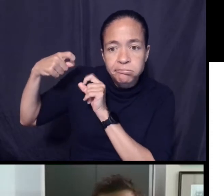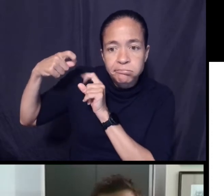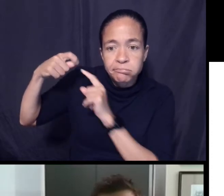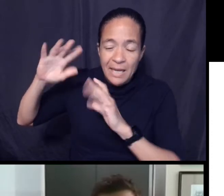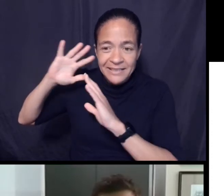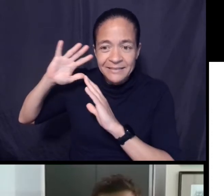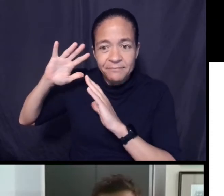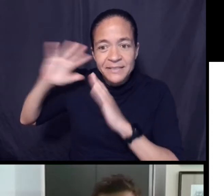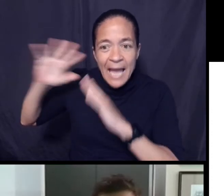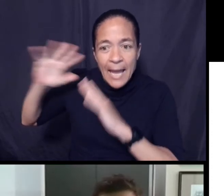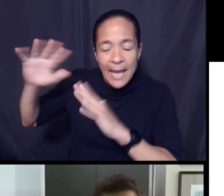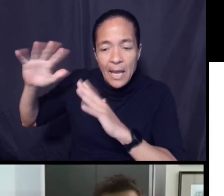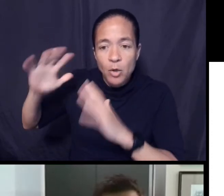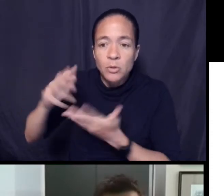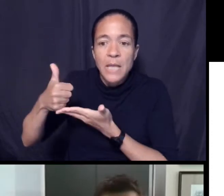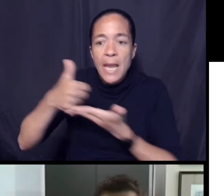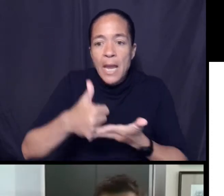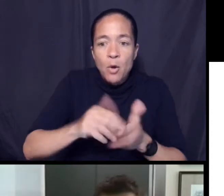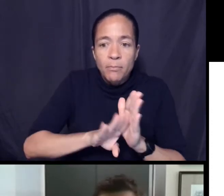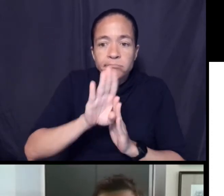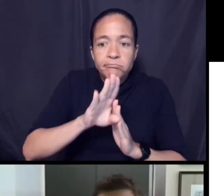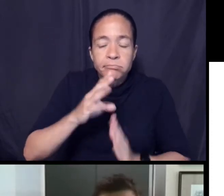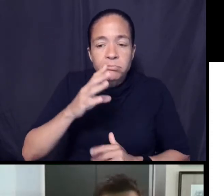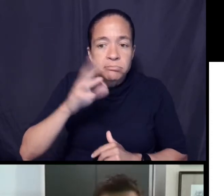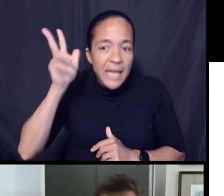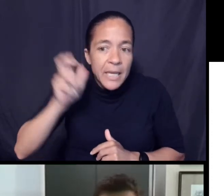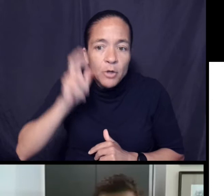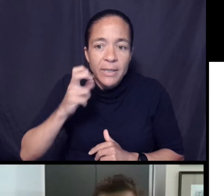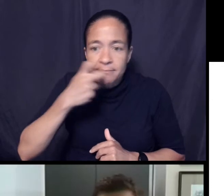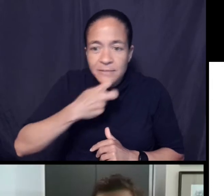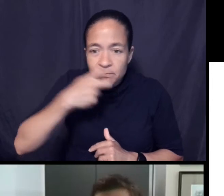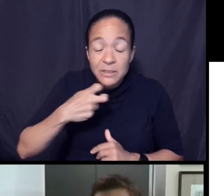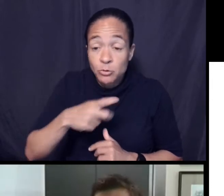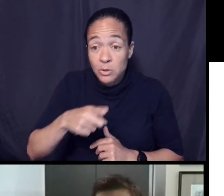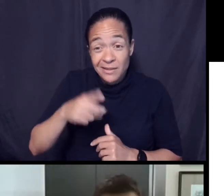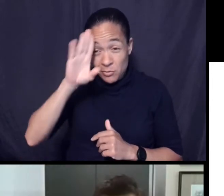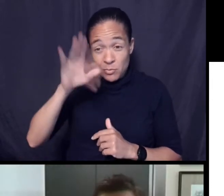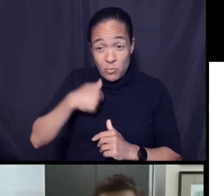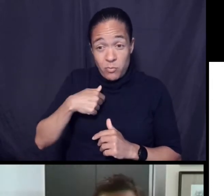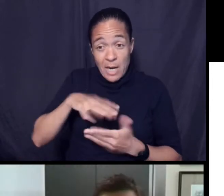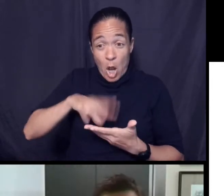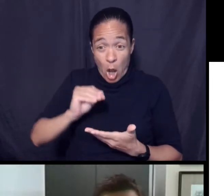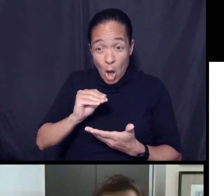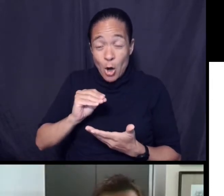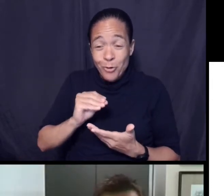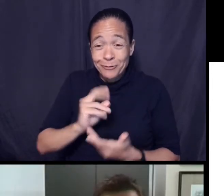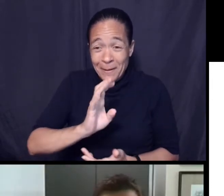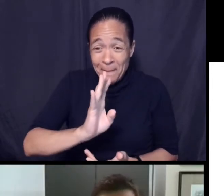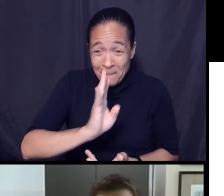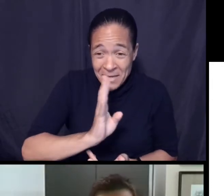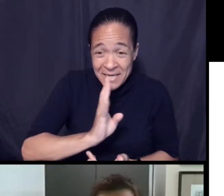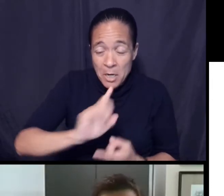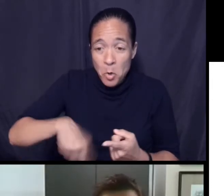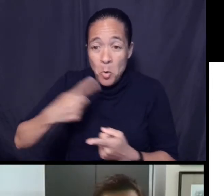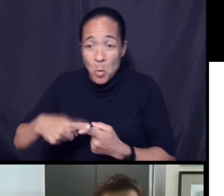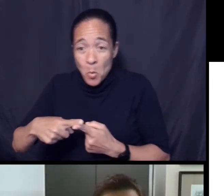to help with their hearing and speech, because we do learn to start speaking as soon as we start hearing. So the sooner that we